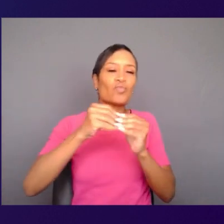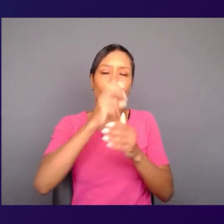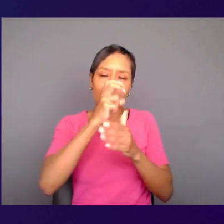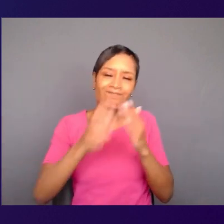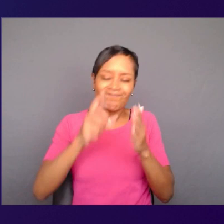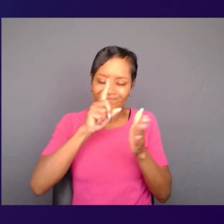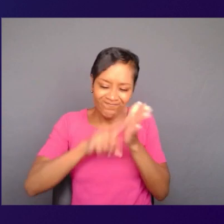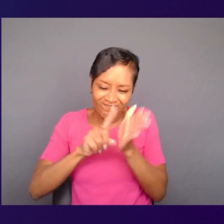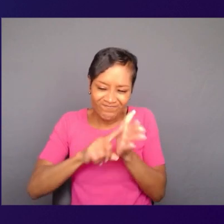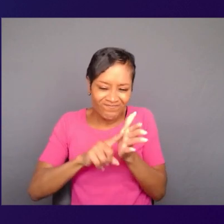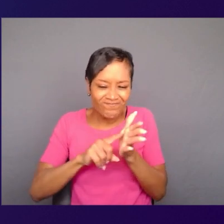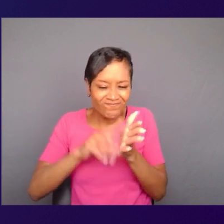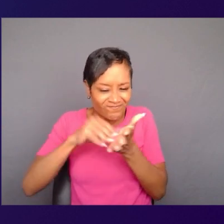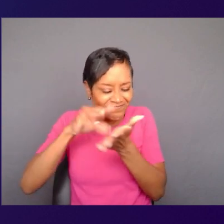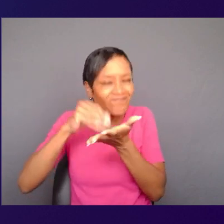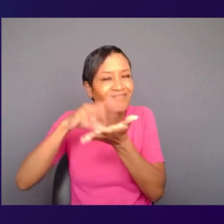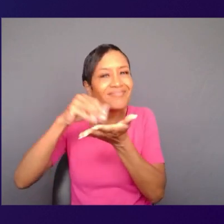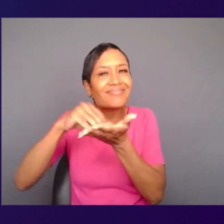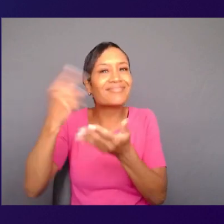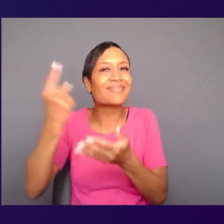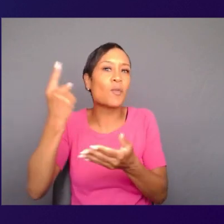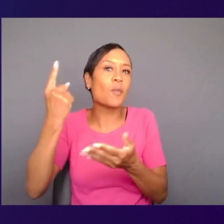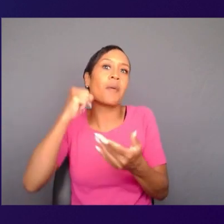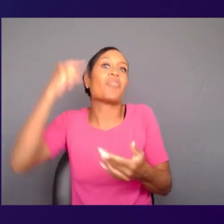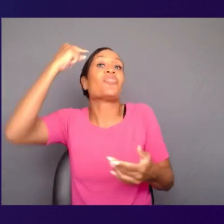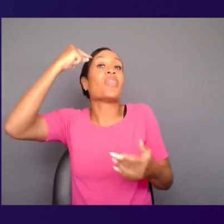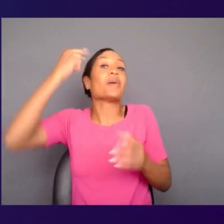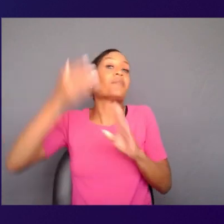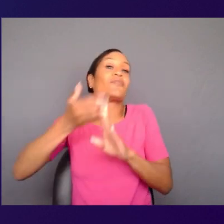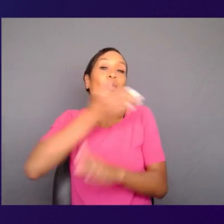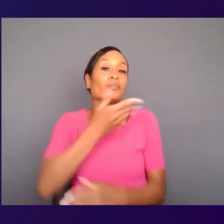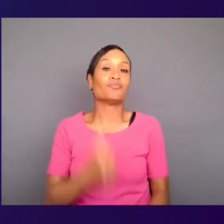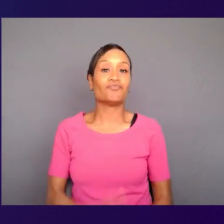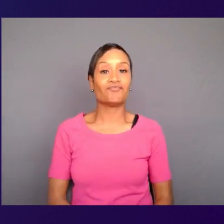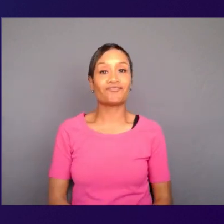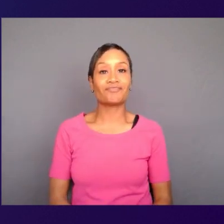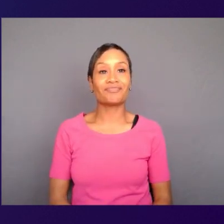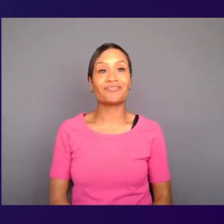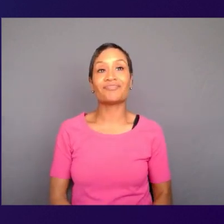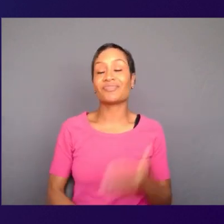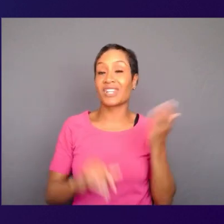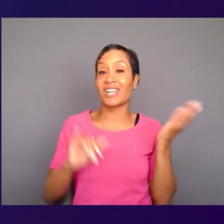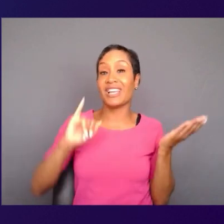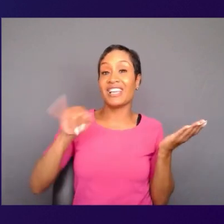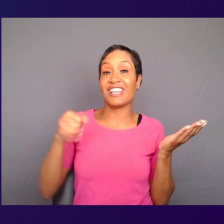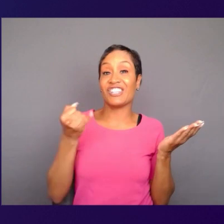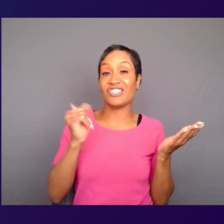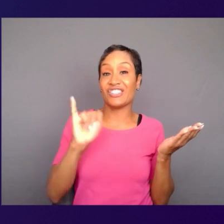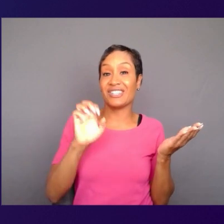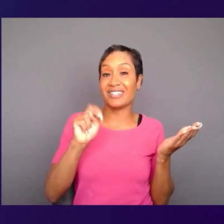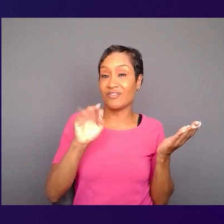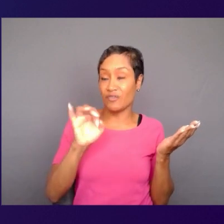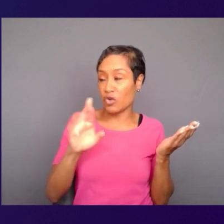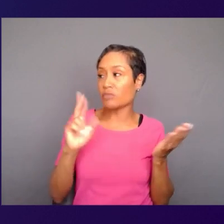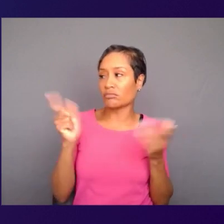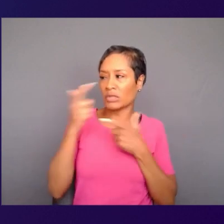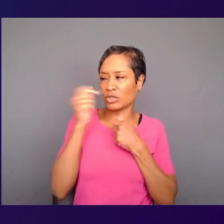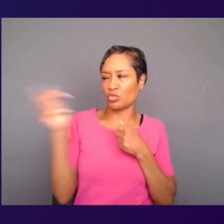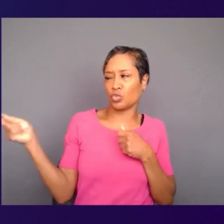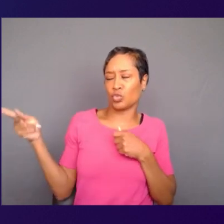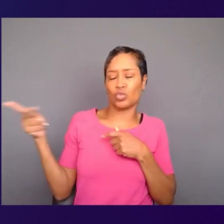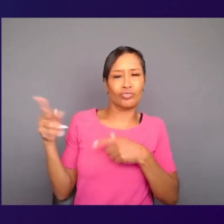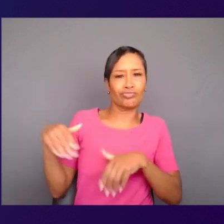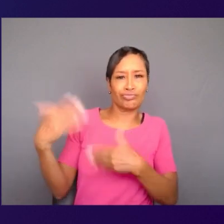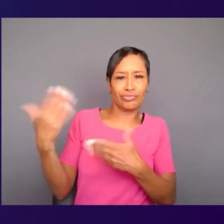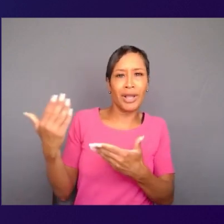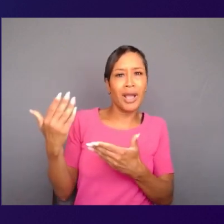and learn something that you wouldn't have thought of otherwise. Yeah, so that's a really interesting point that you guys make, and it goes